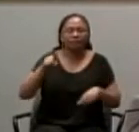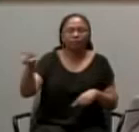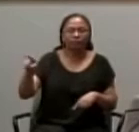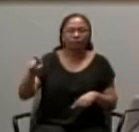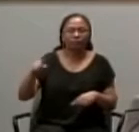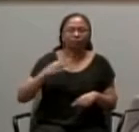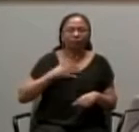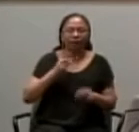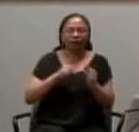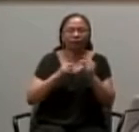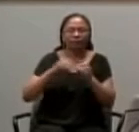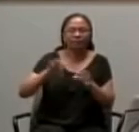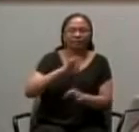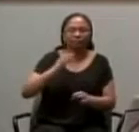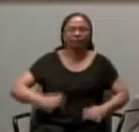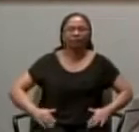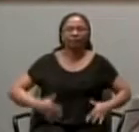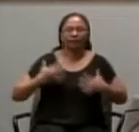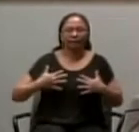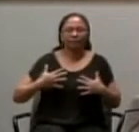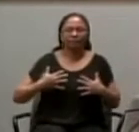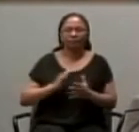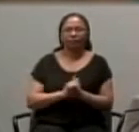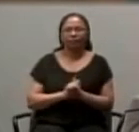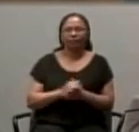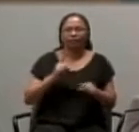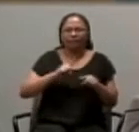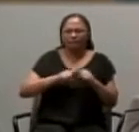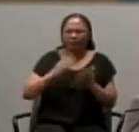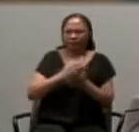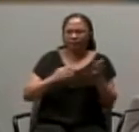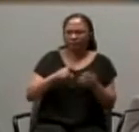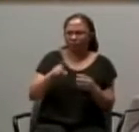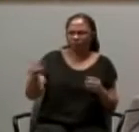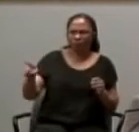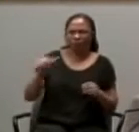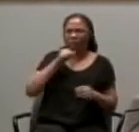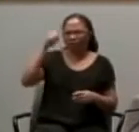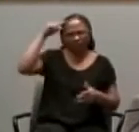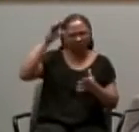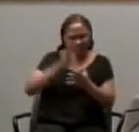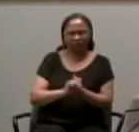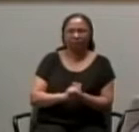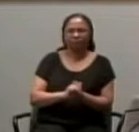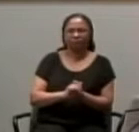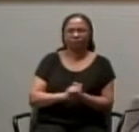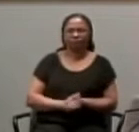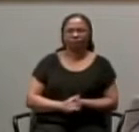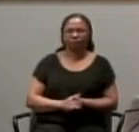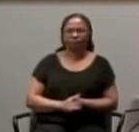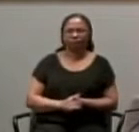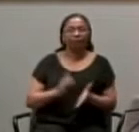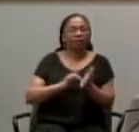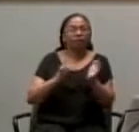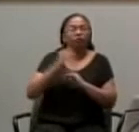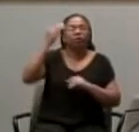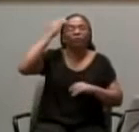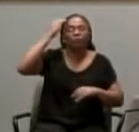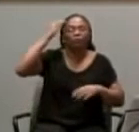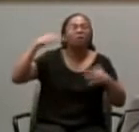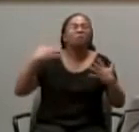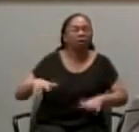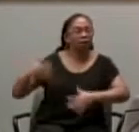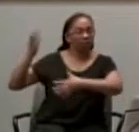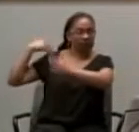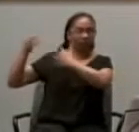and they are life. But there are some of you who do not believe. For Jesus knew from